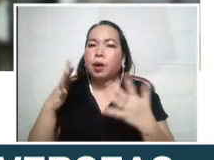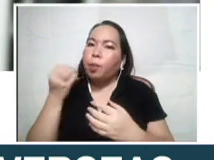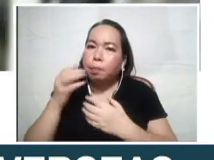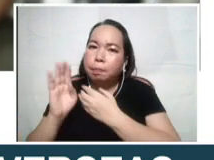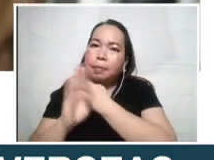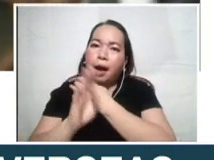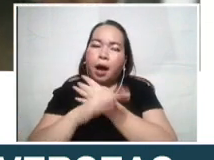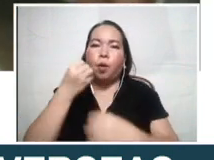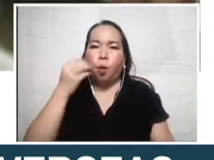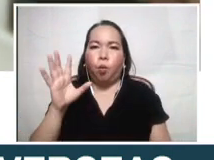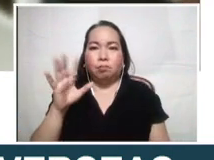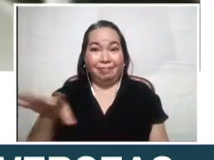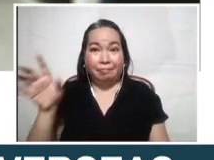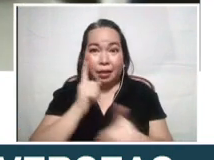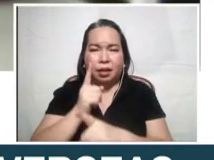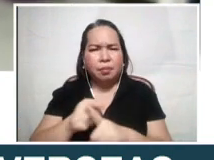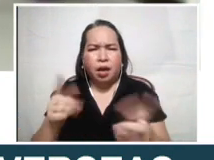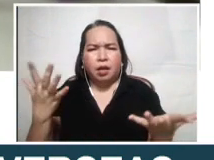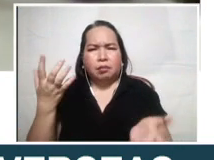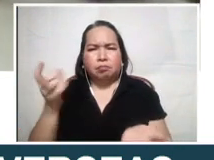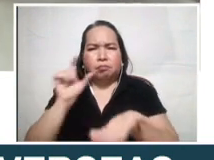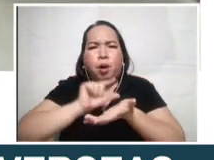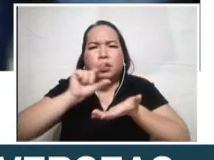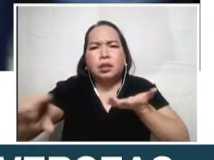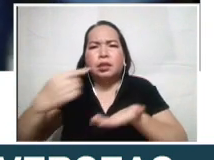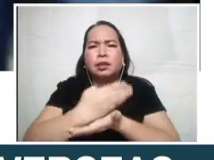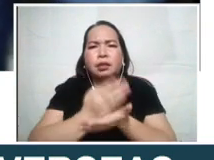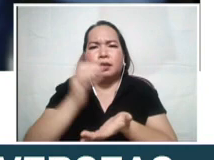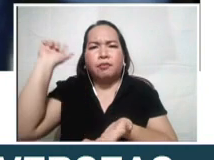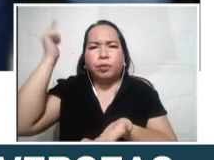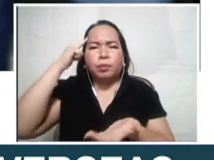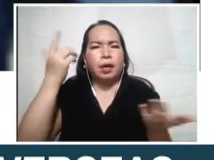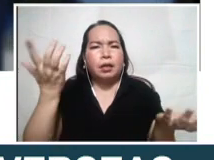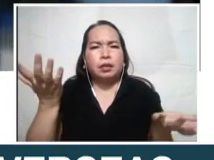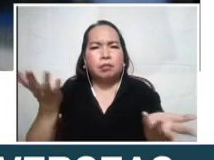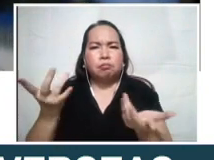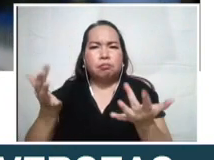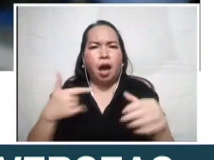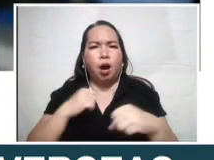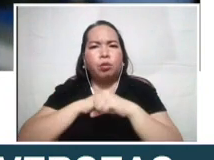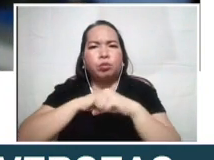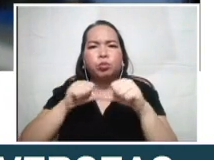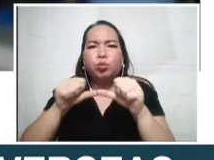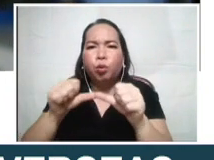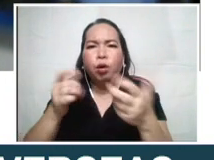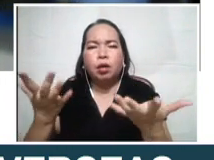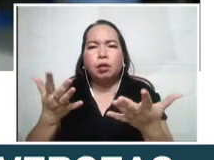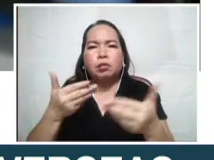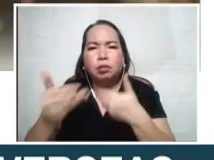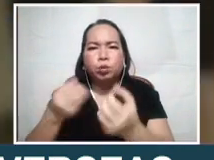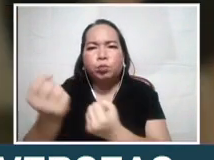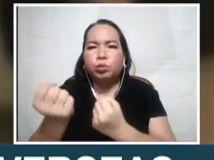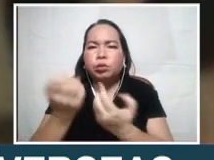of financial burden for the government. How are we going to be able to sustain this? Will there be changes in the program implementation, sir?